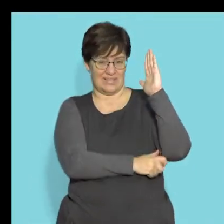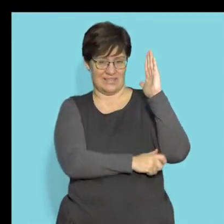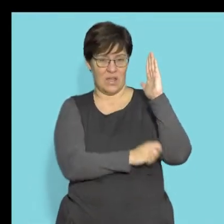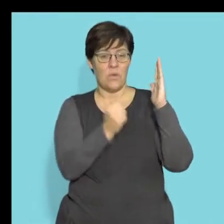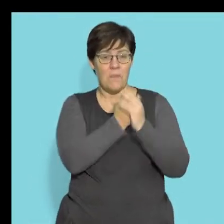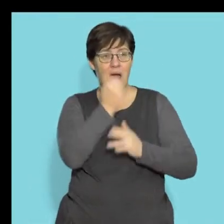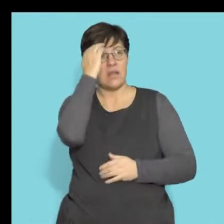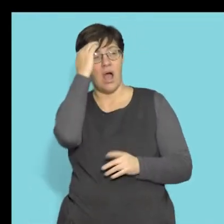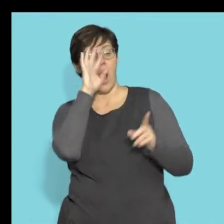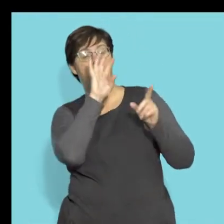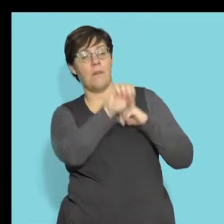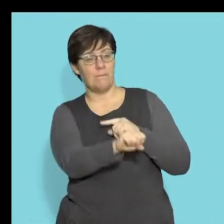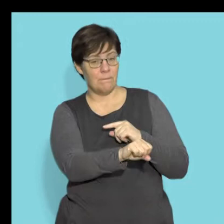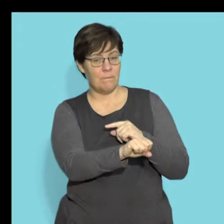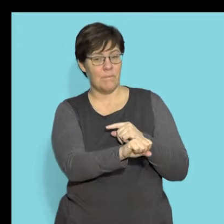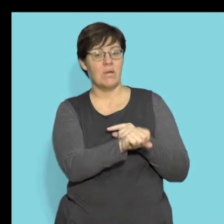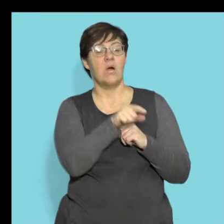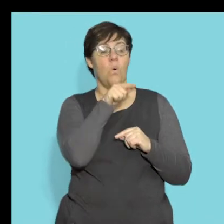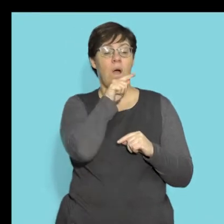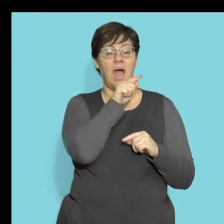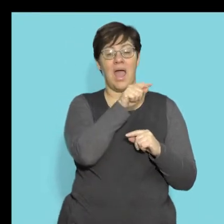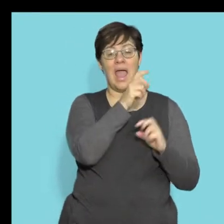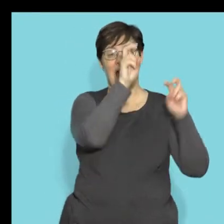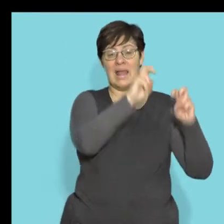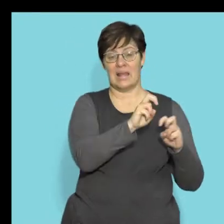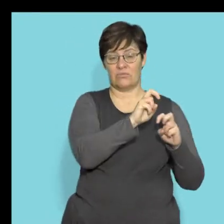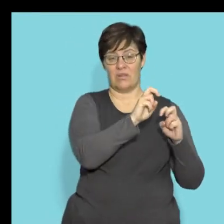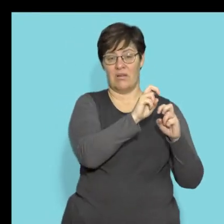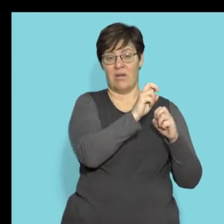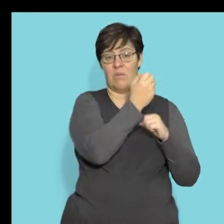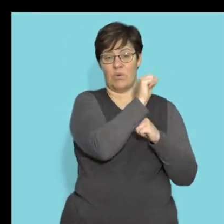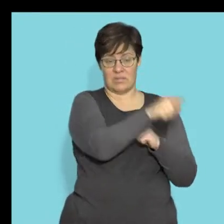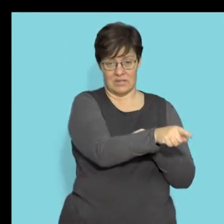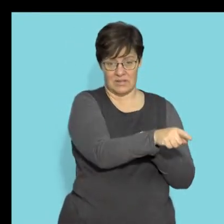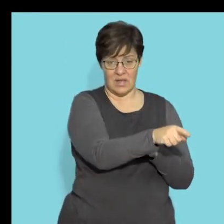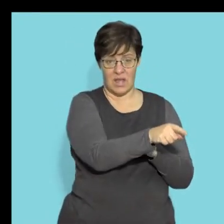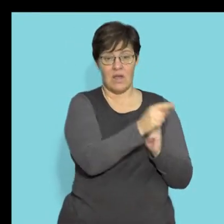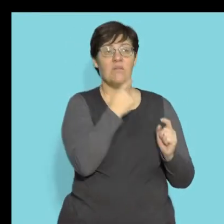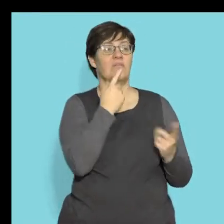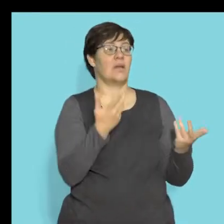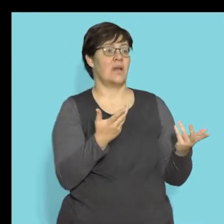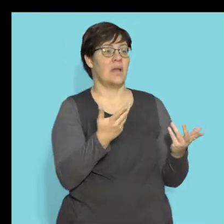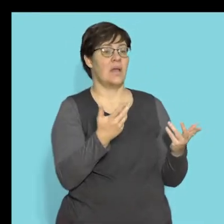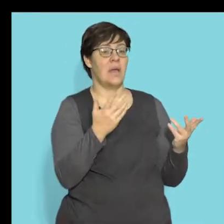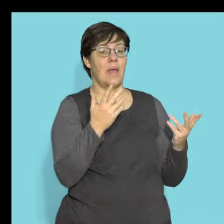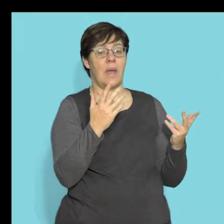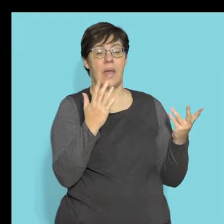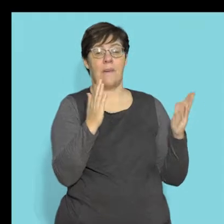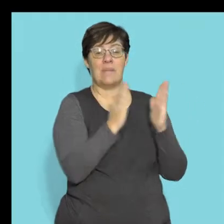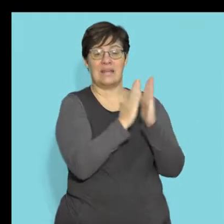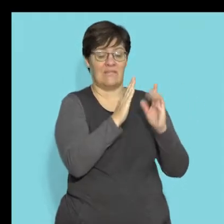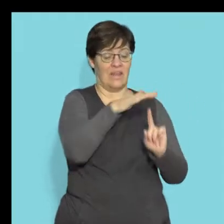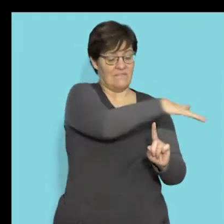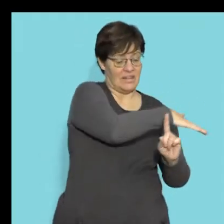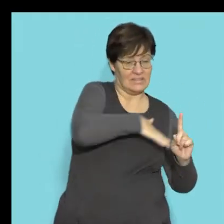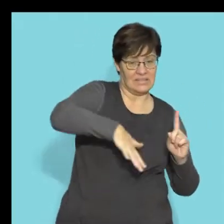motor, we need to remind ourselves on some previous terminology that we've dealt with. The idea of a